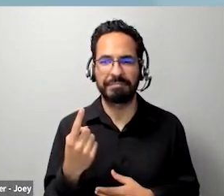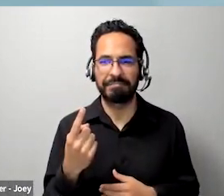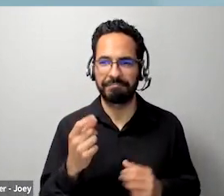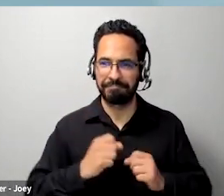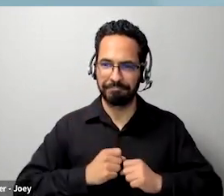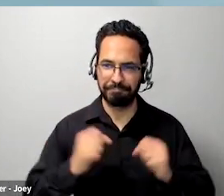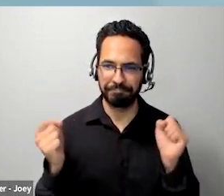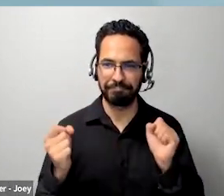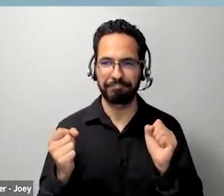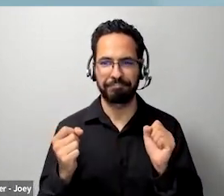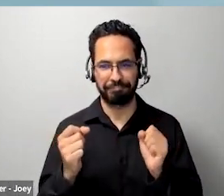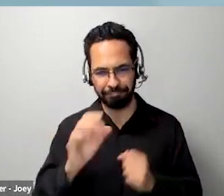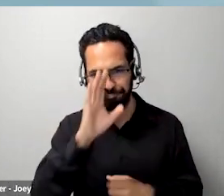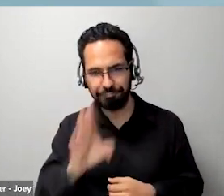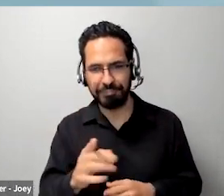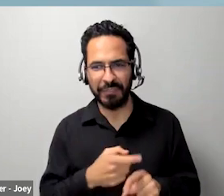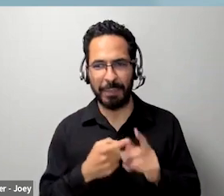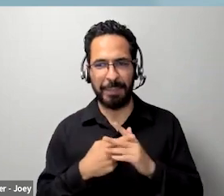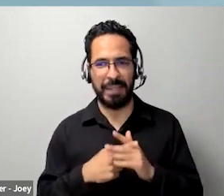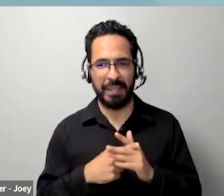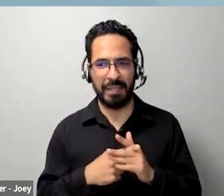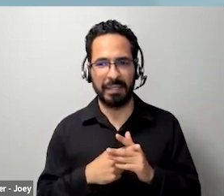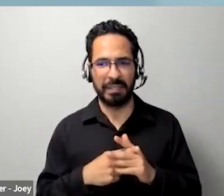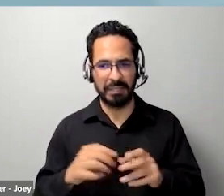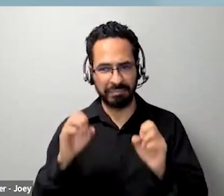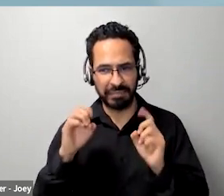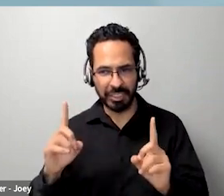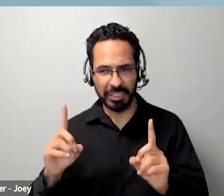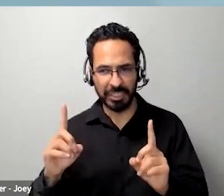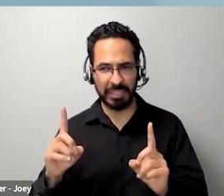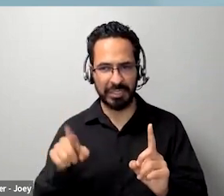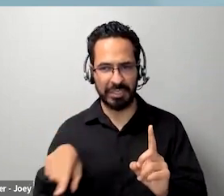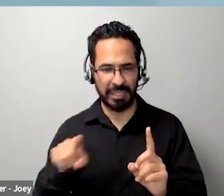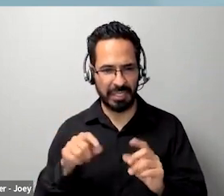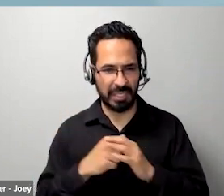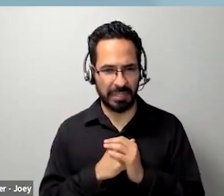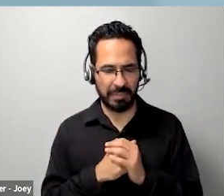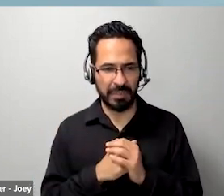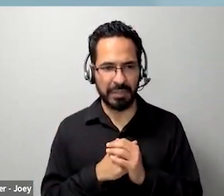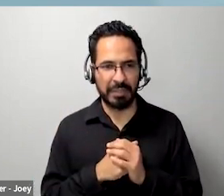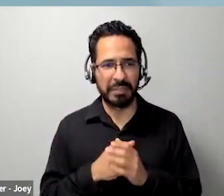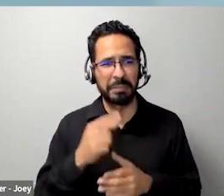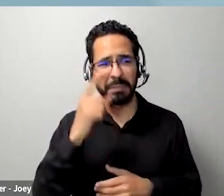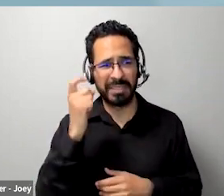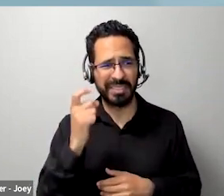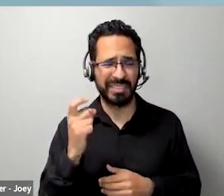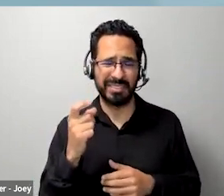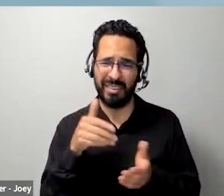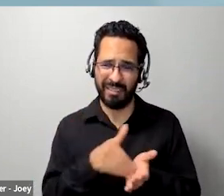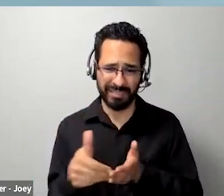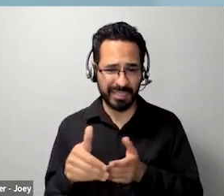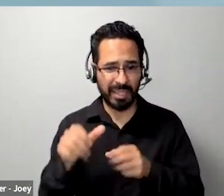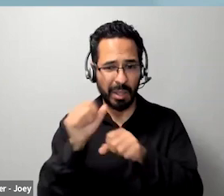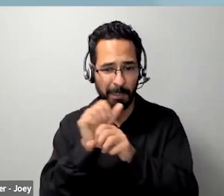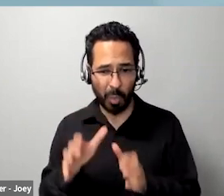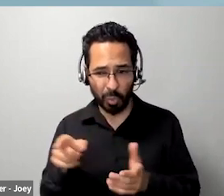upfront with them from the get-go and educating them, because a lot of times employers might not know what they don't